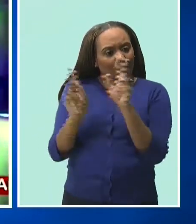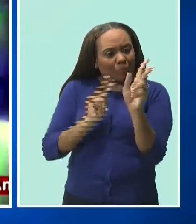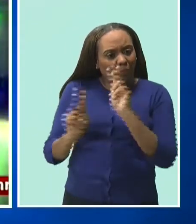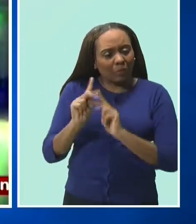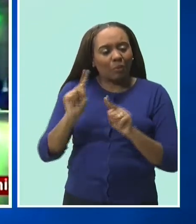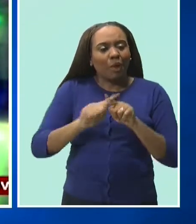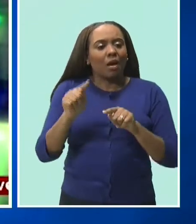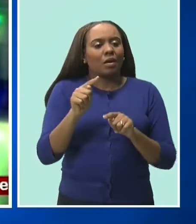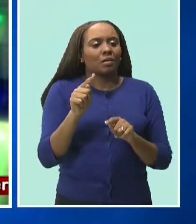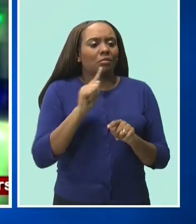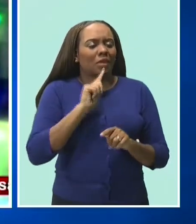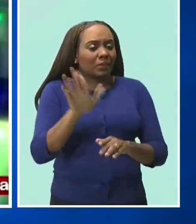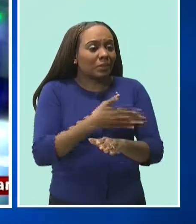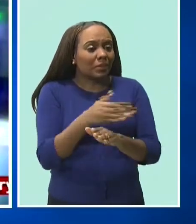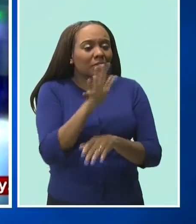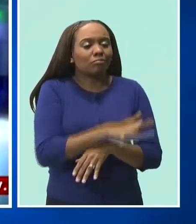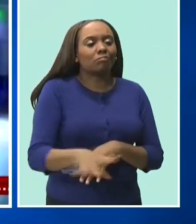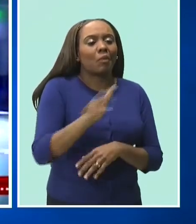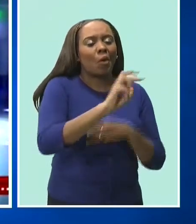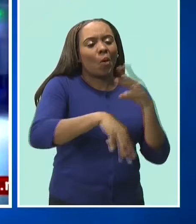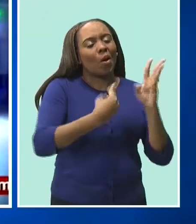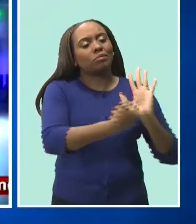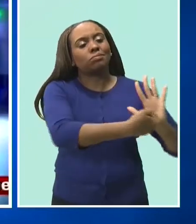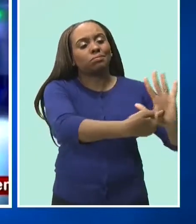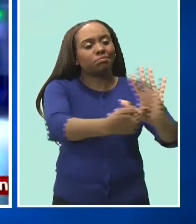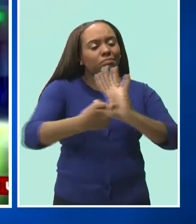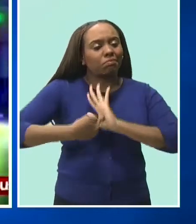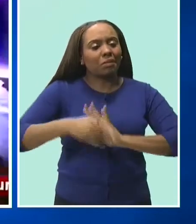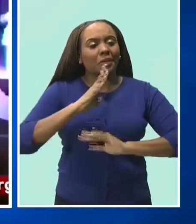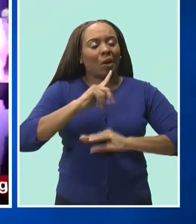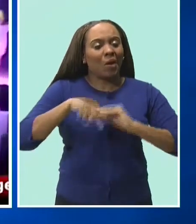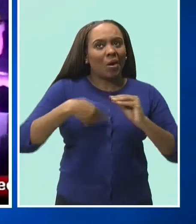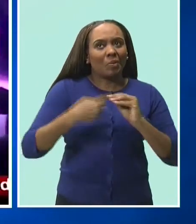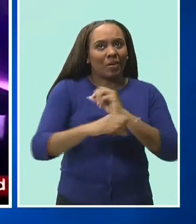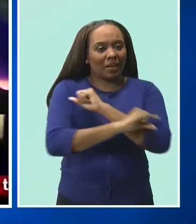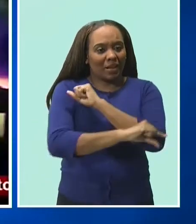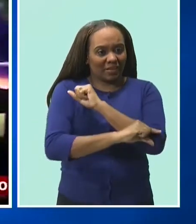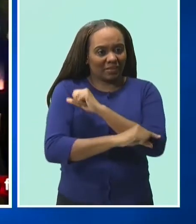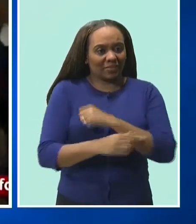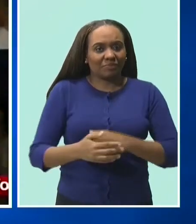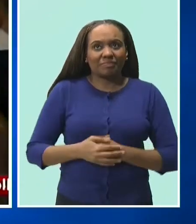but to perform for people in the world, to show and talk about Guyana.